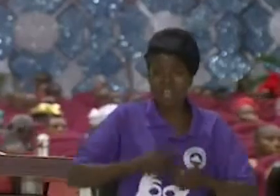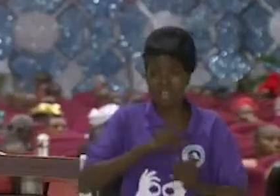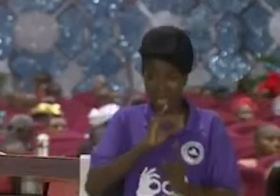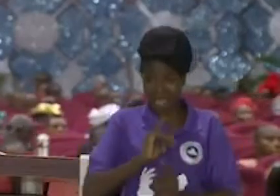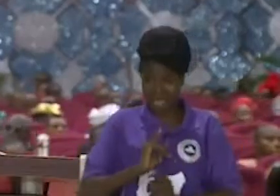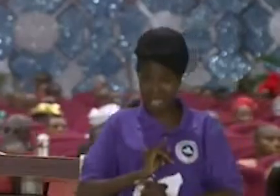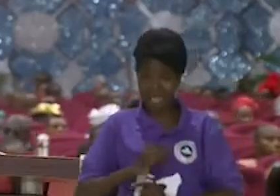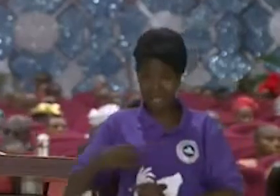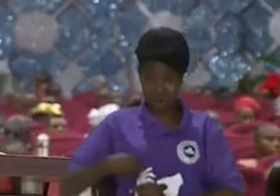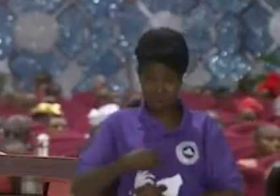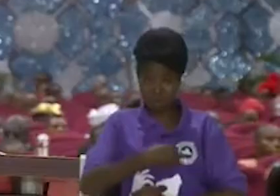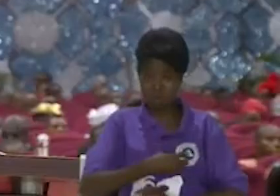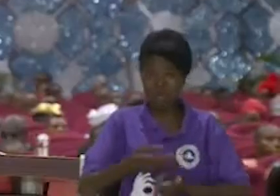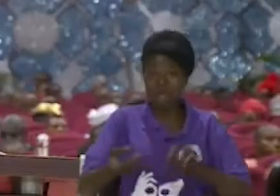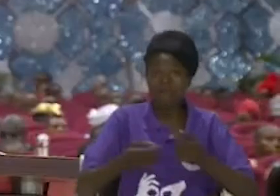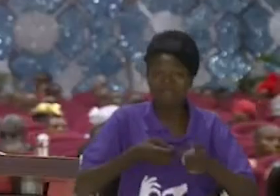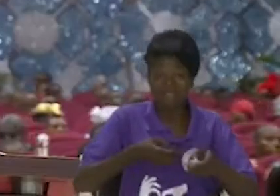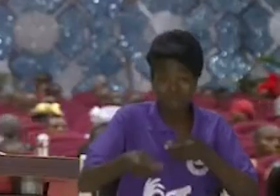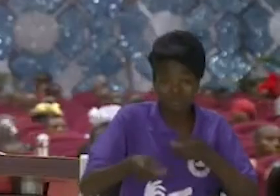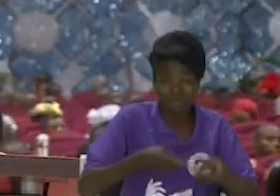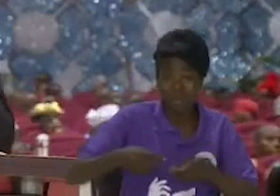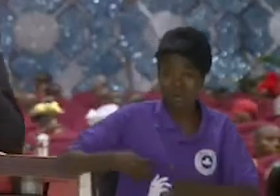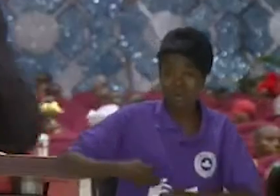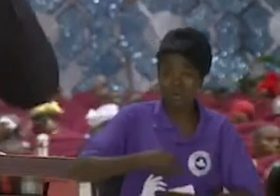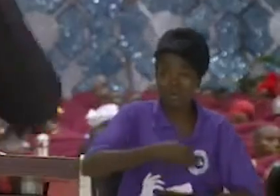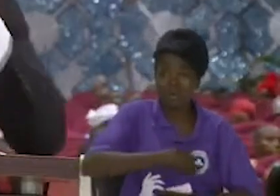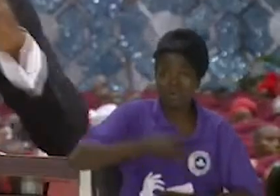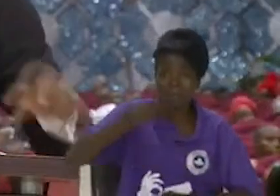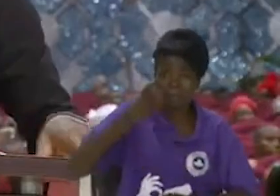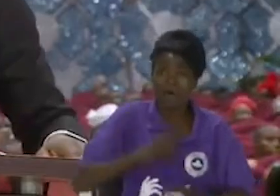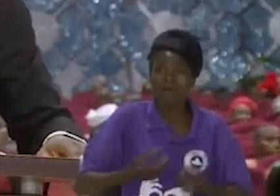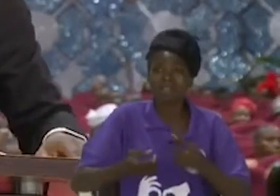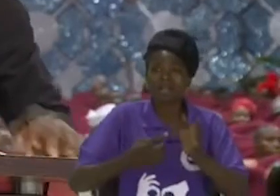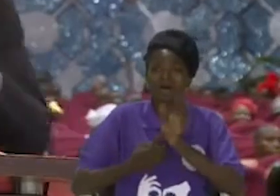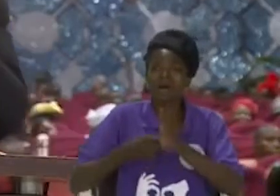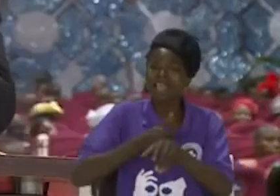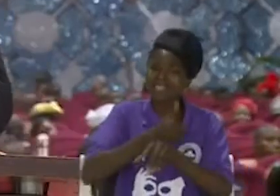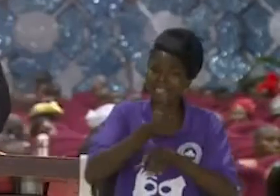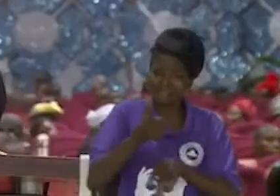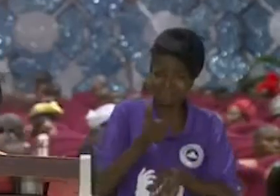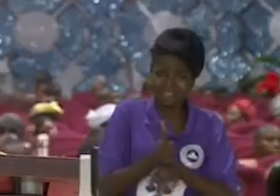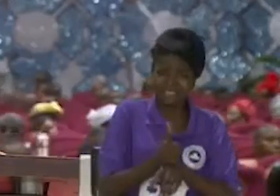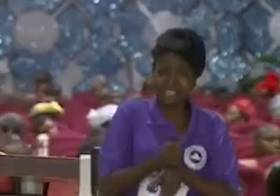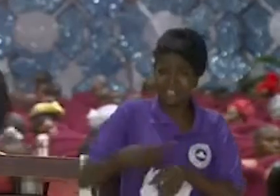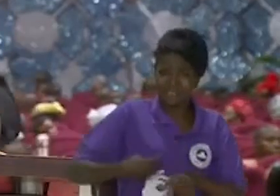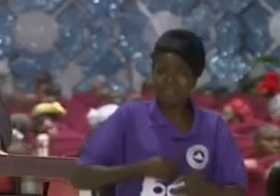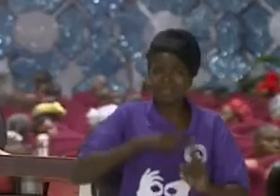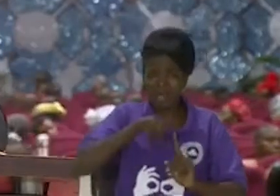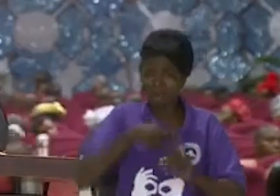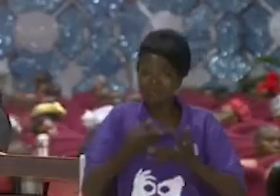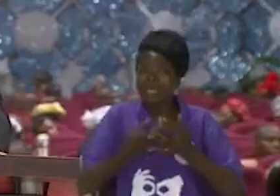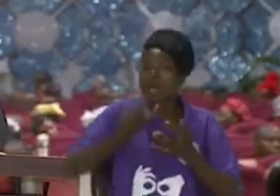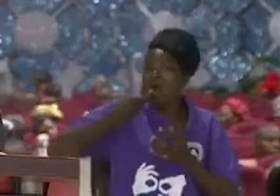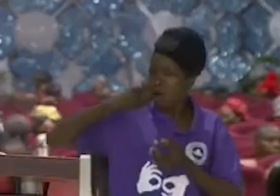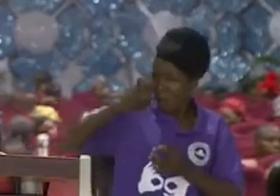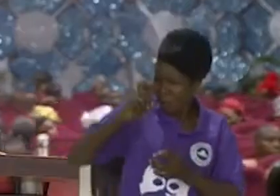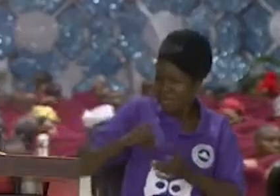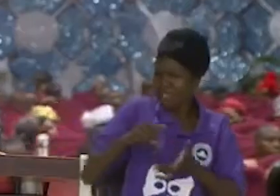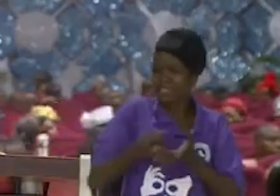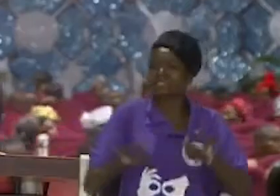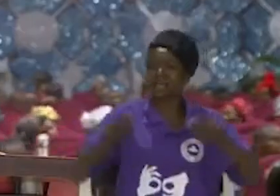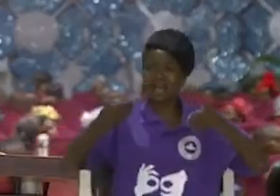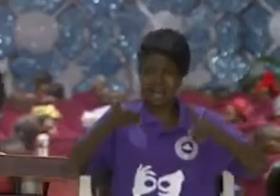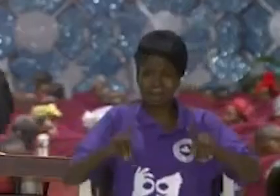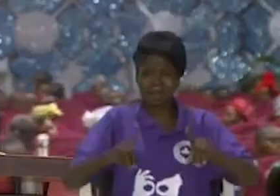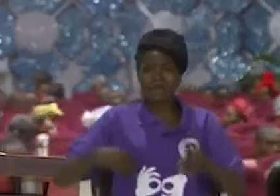To have dominion means to say a thing and that thing becomes what? Established. To say a thing and that thing becomes established. And I am believing God